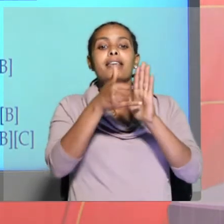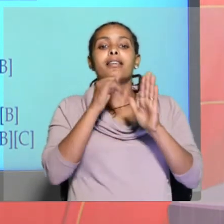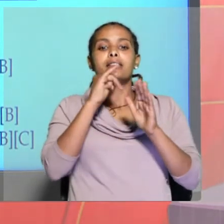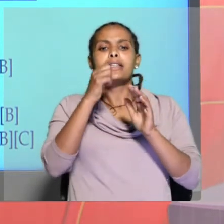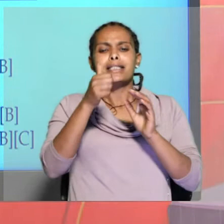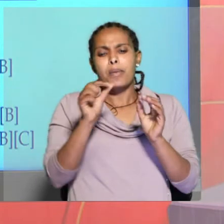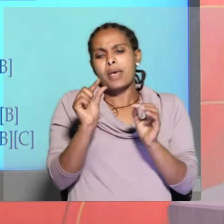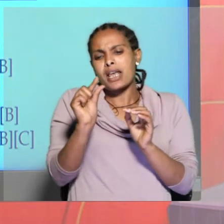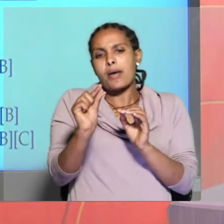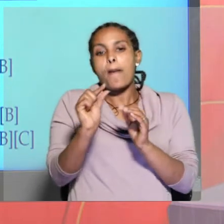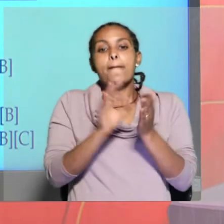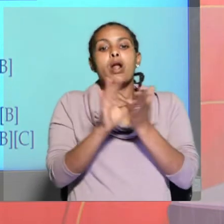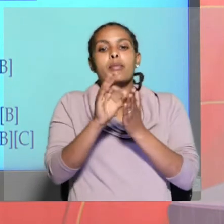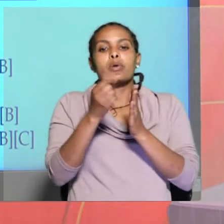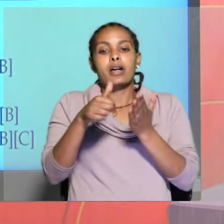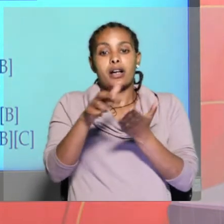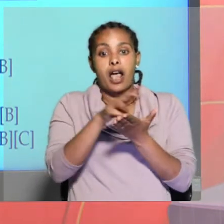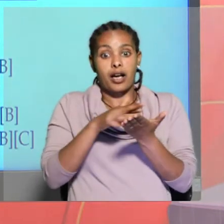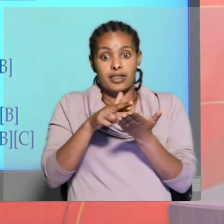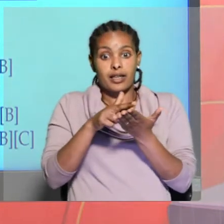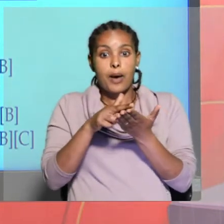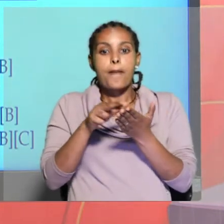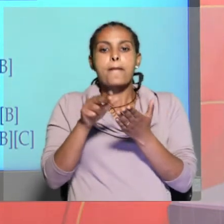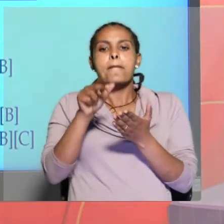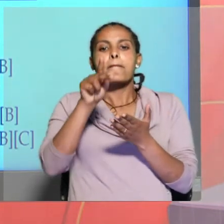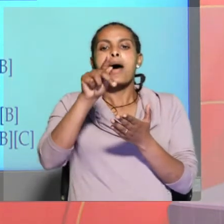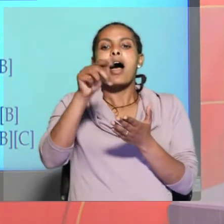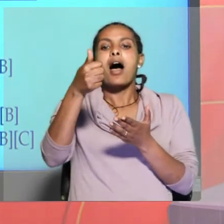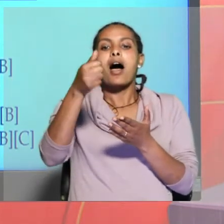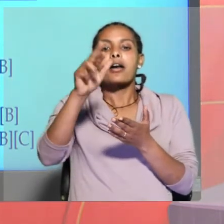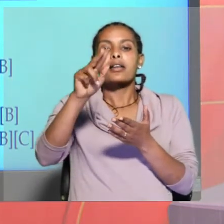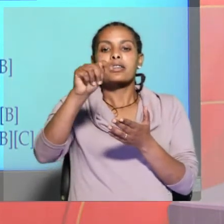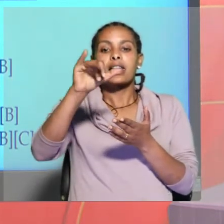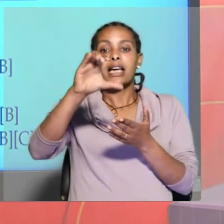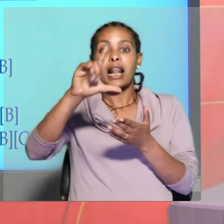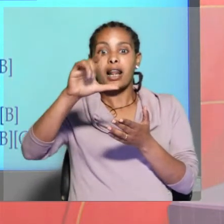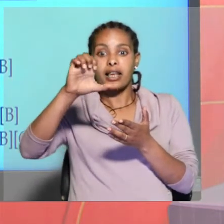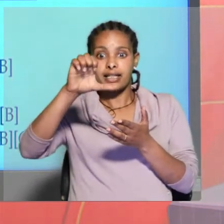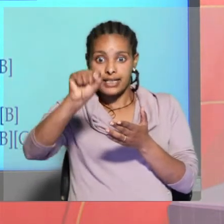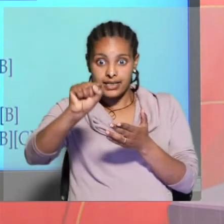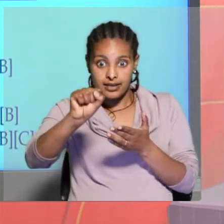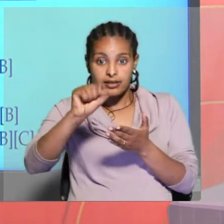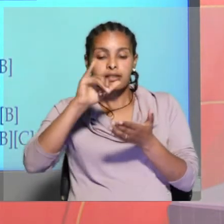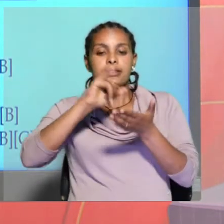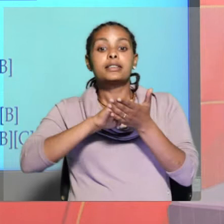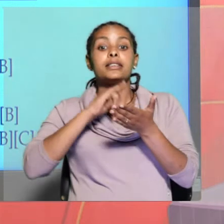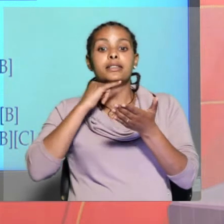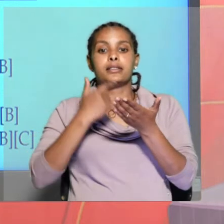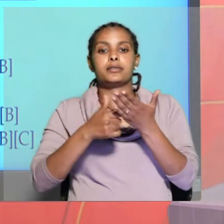the minimum number of reacting particles, reacting species. These